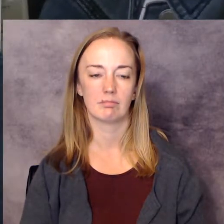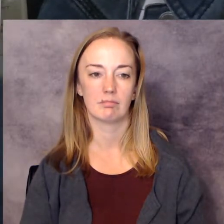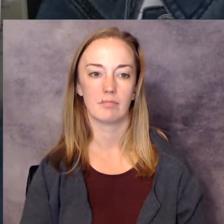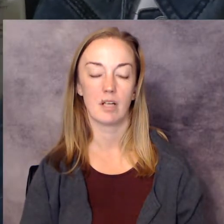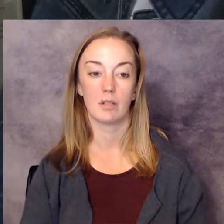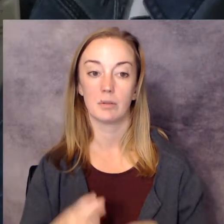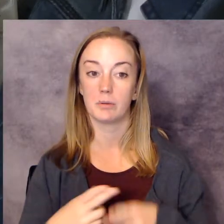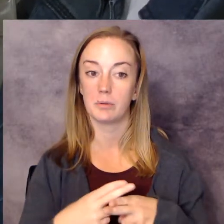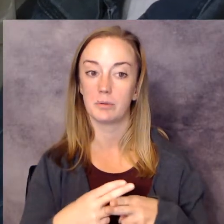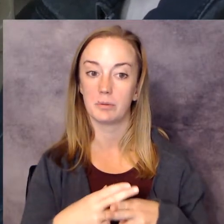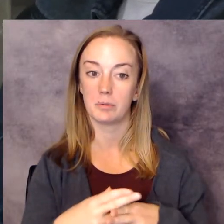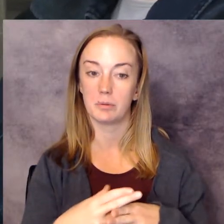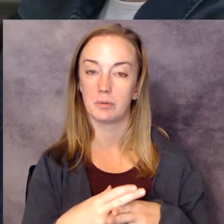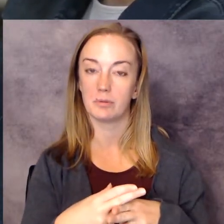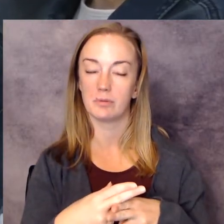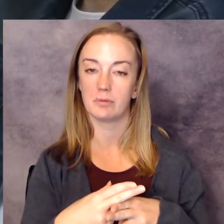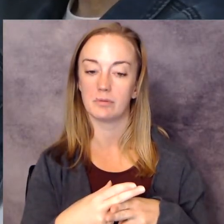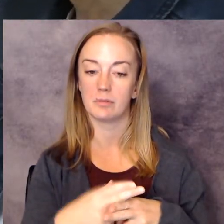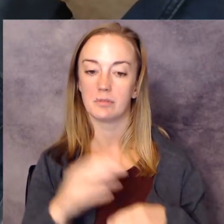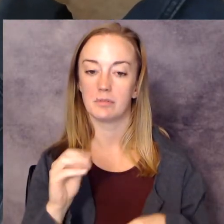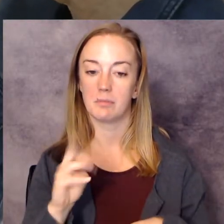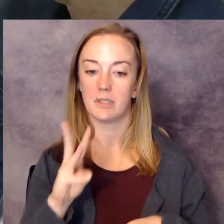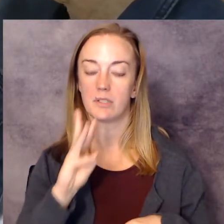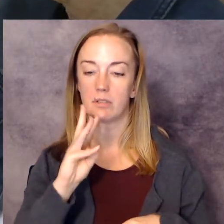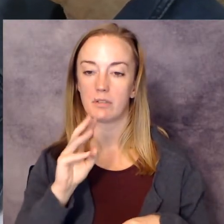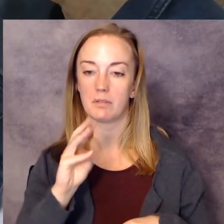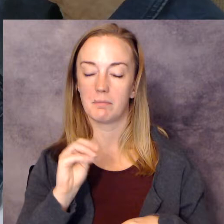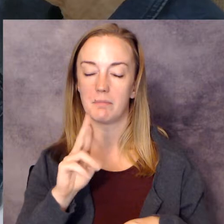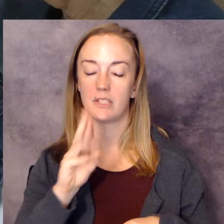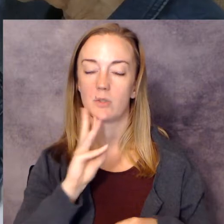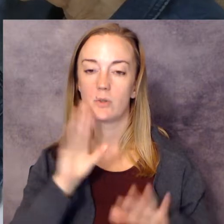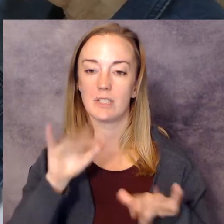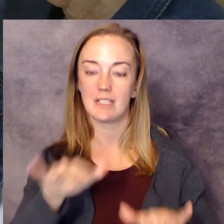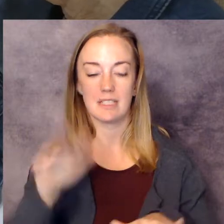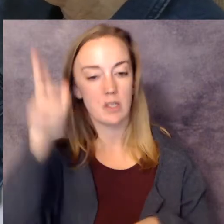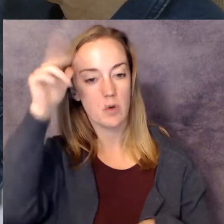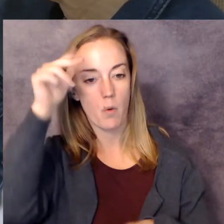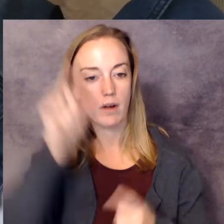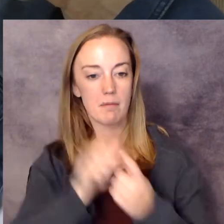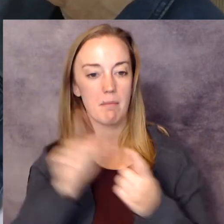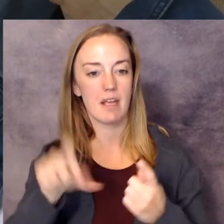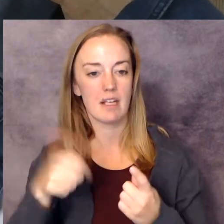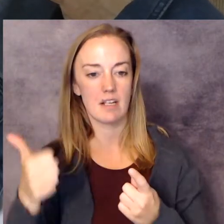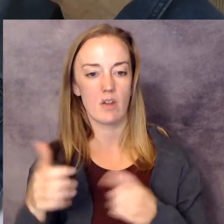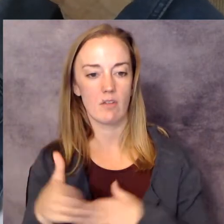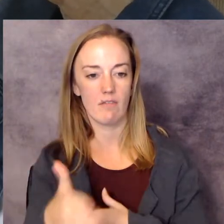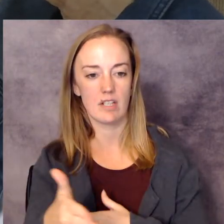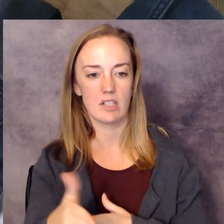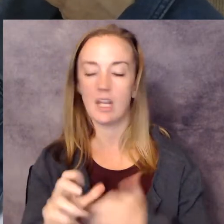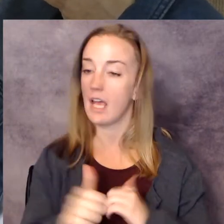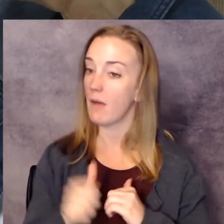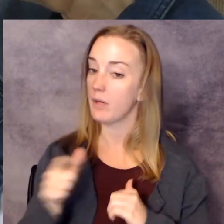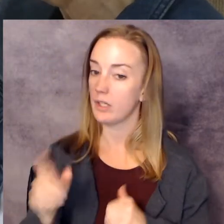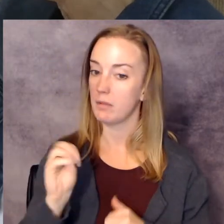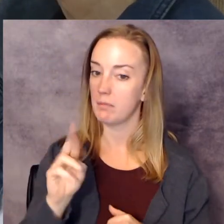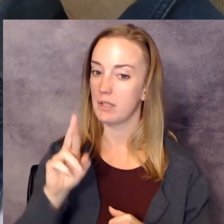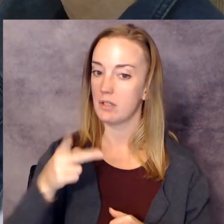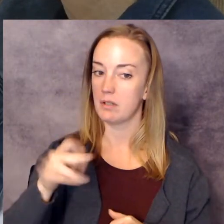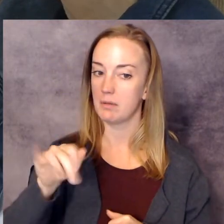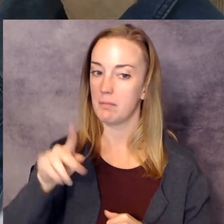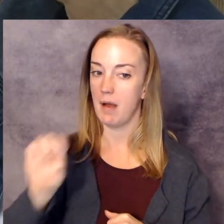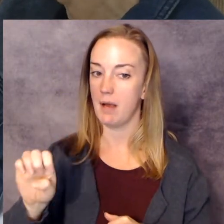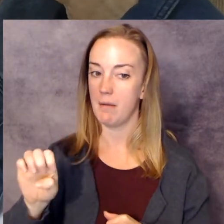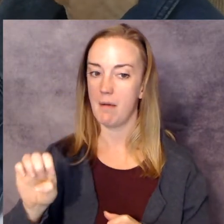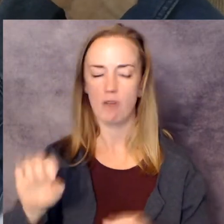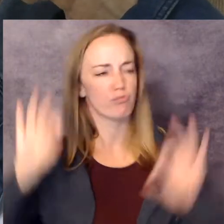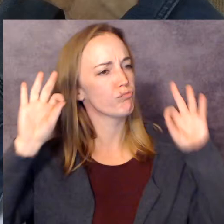But before long, Mr. Seahorse met another fish. "How are you, Mr. Pipe?" asked Mr. Seahorse. "Couldn't be